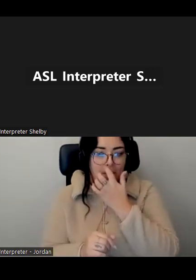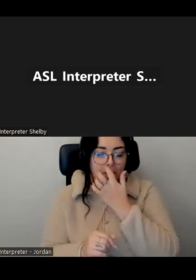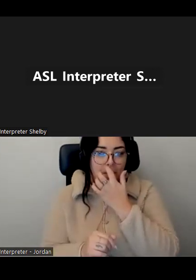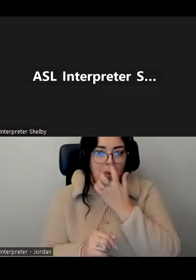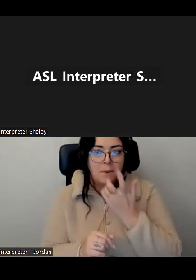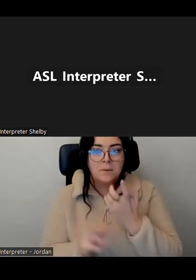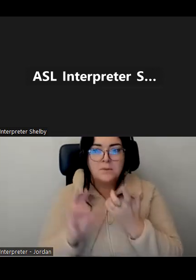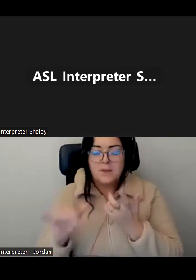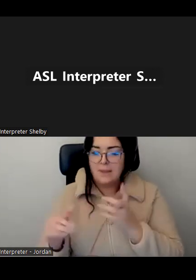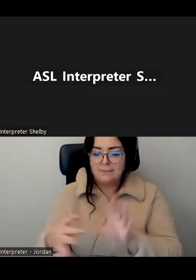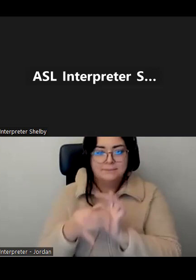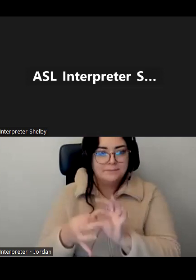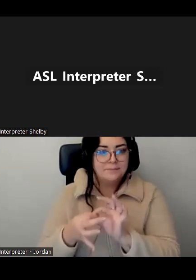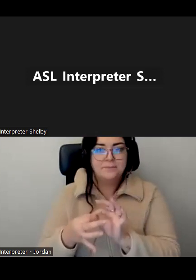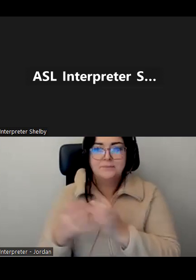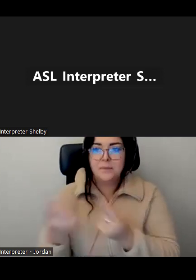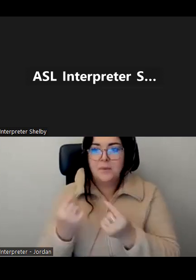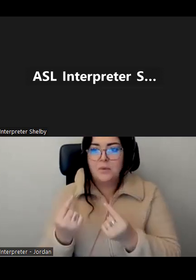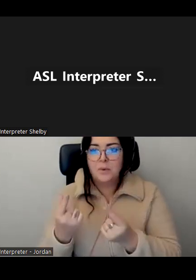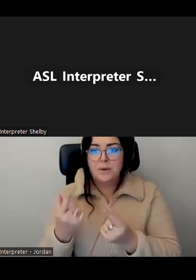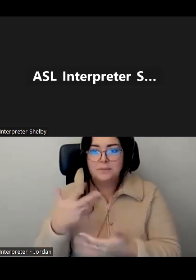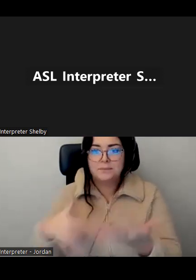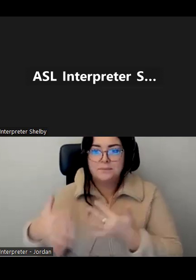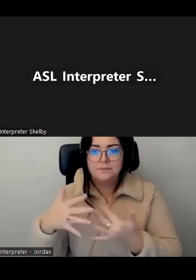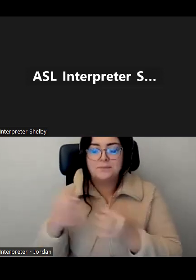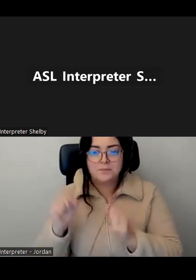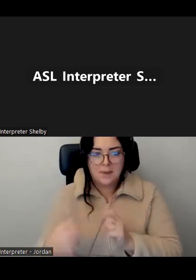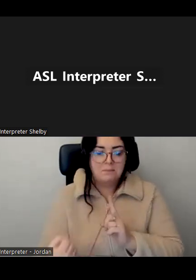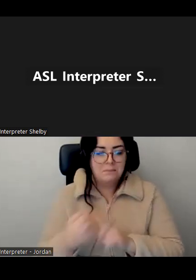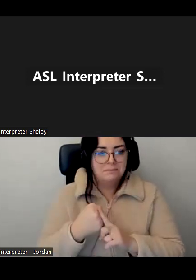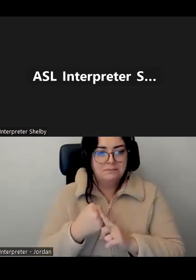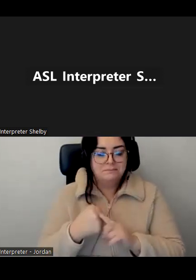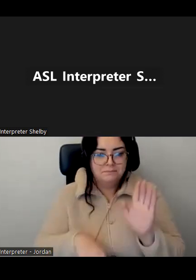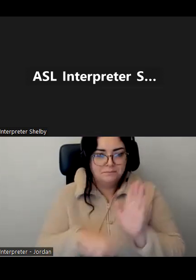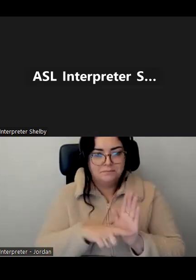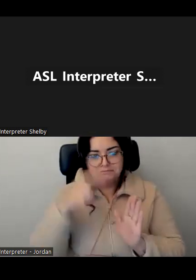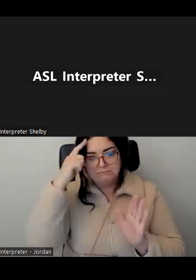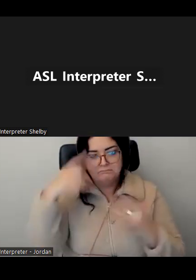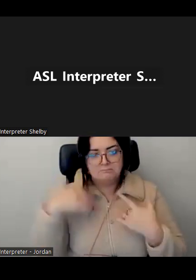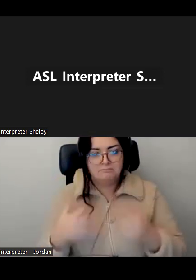lose that social connection a little bit. That can certainly negatively impact our mental health.